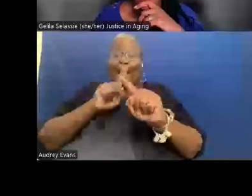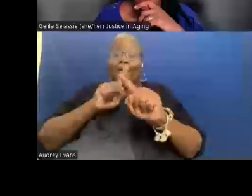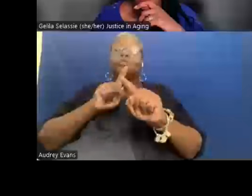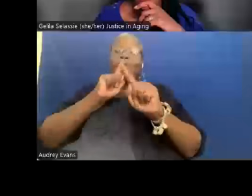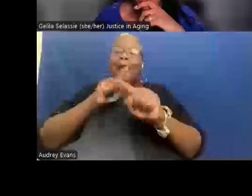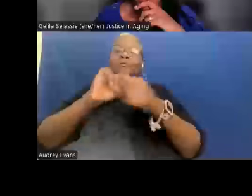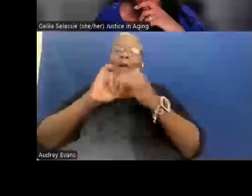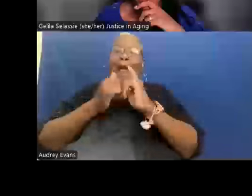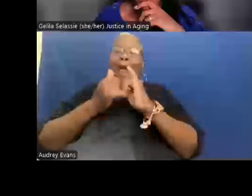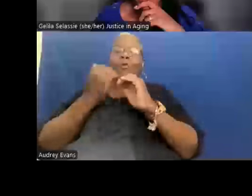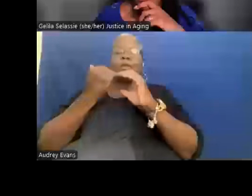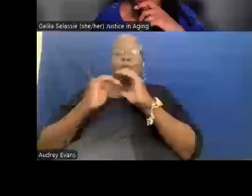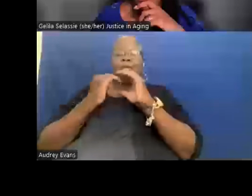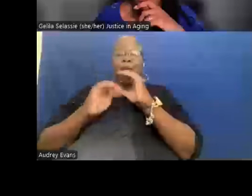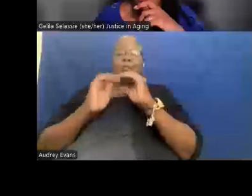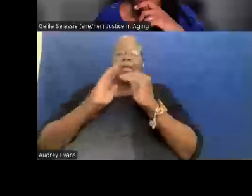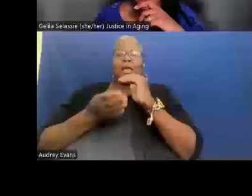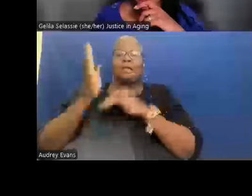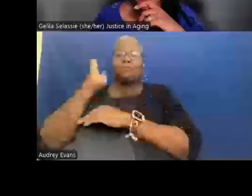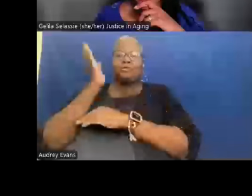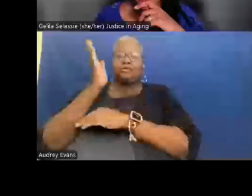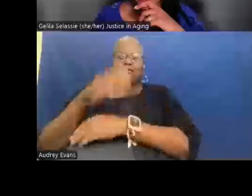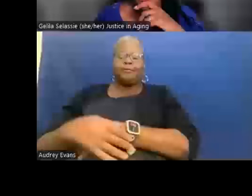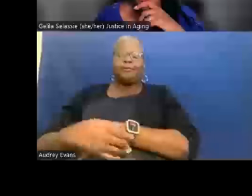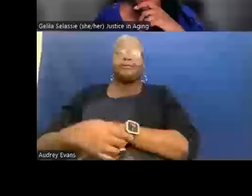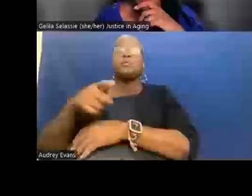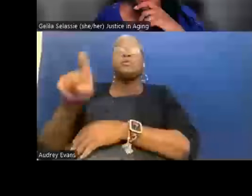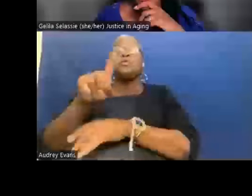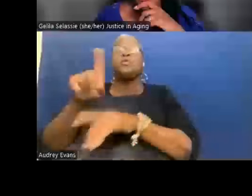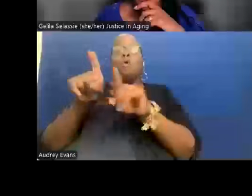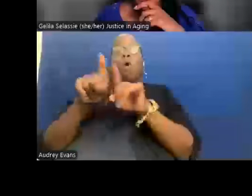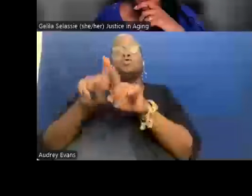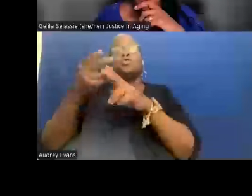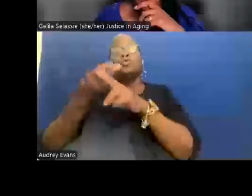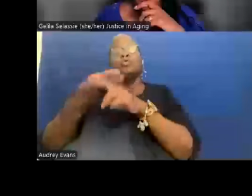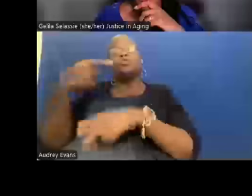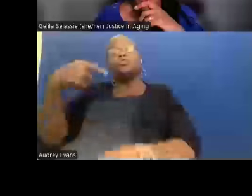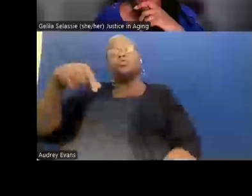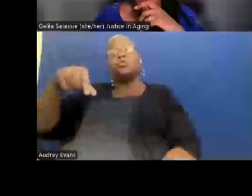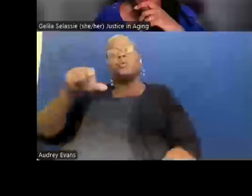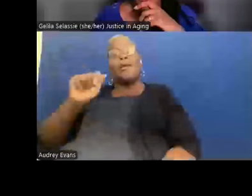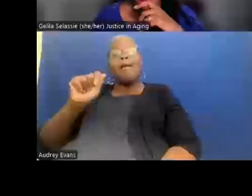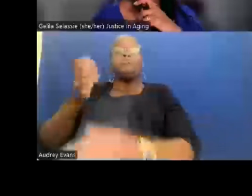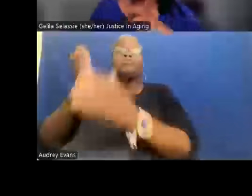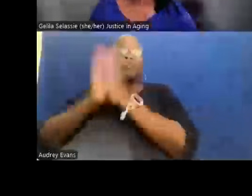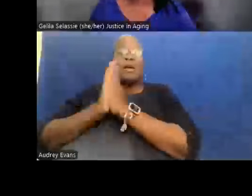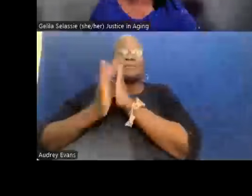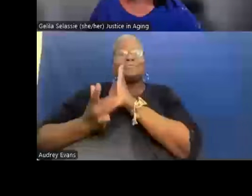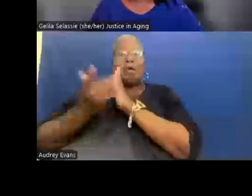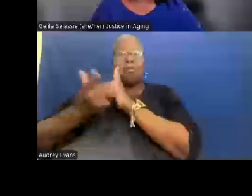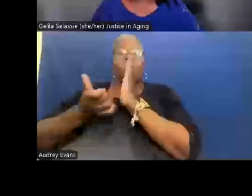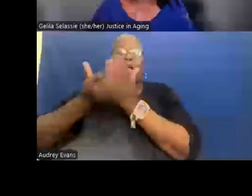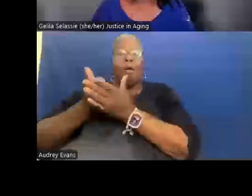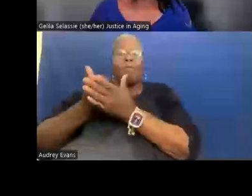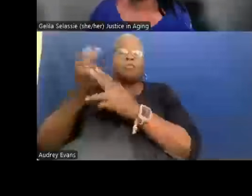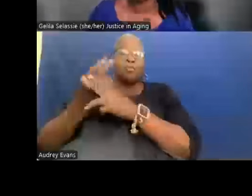email following the conclusion of the presentation. You can also use the Q&A function to request technical assistance with